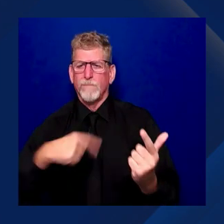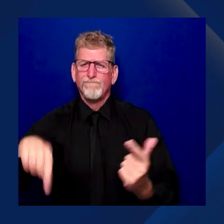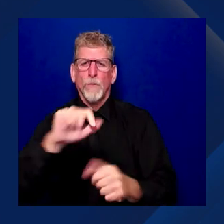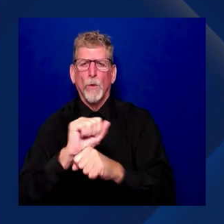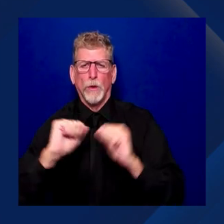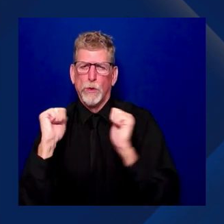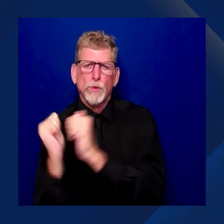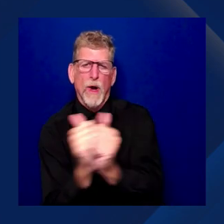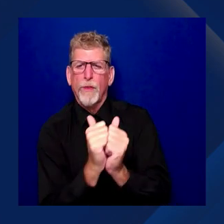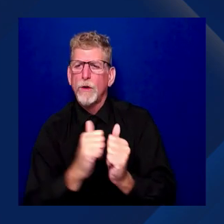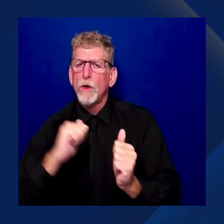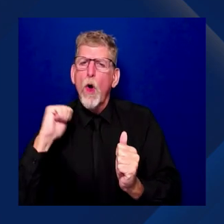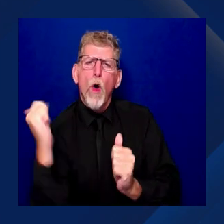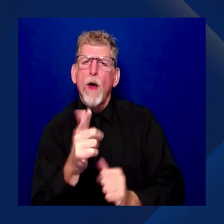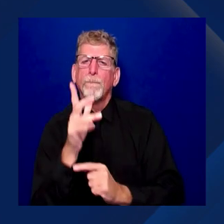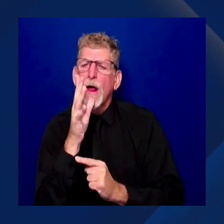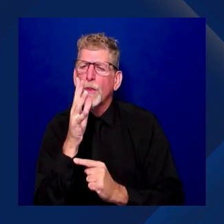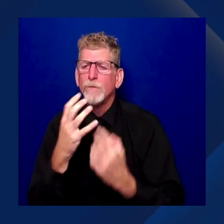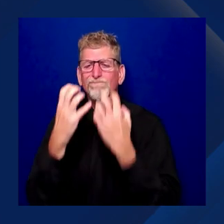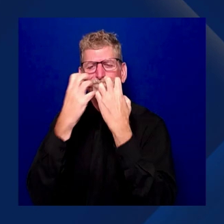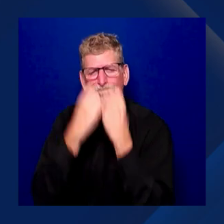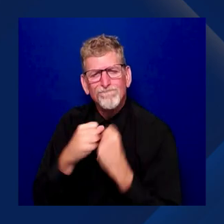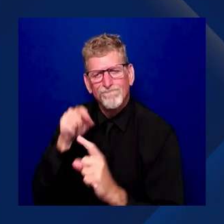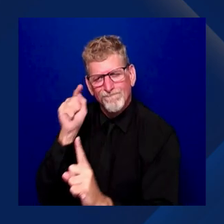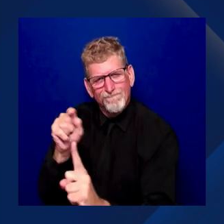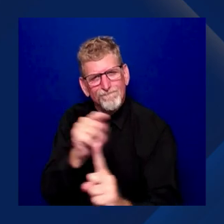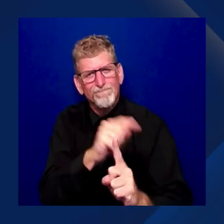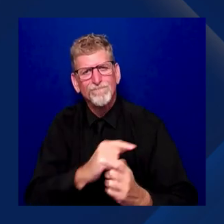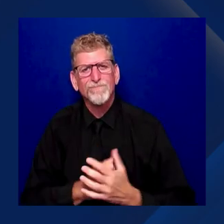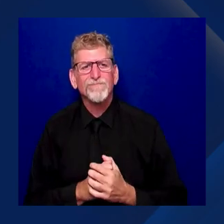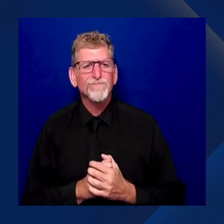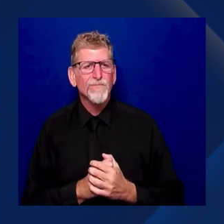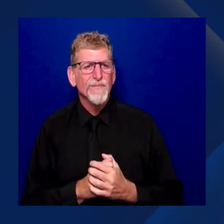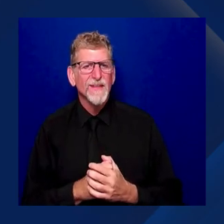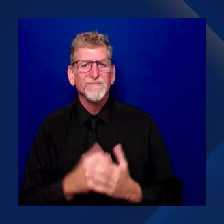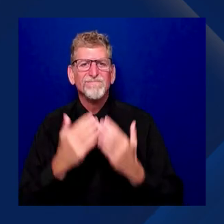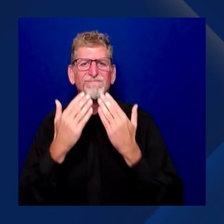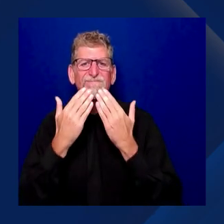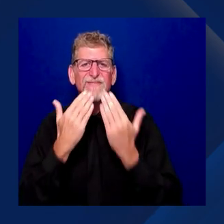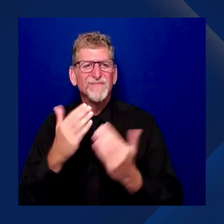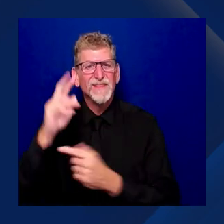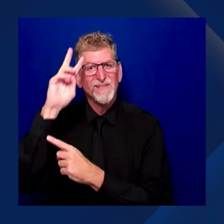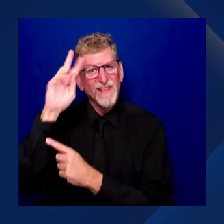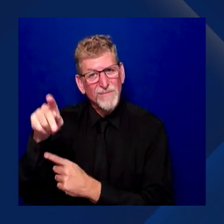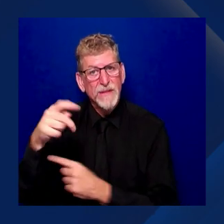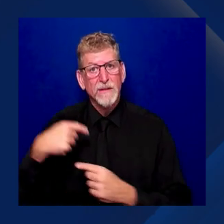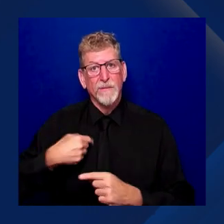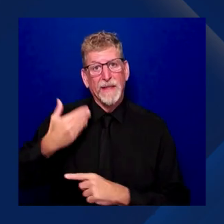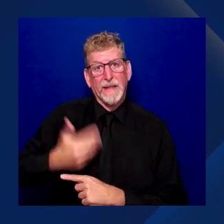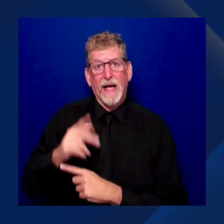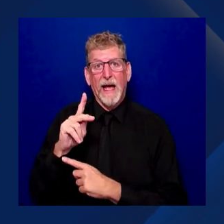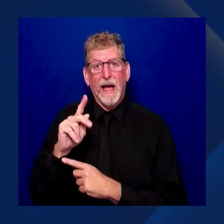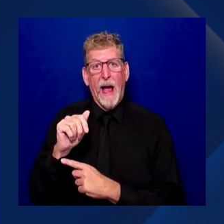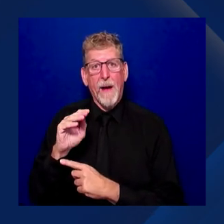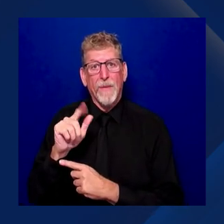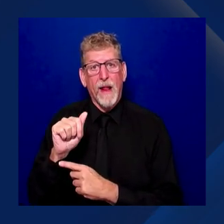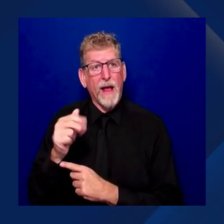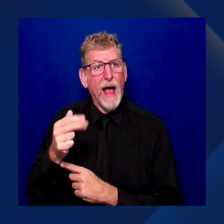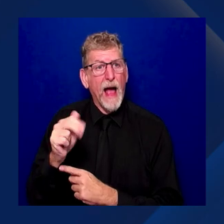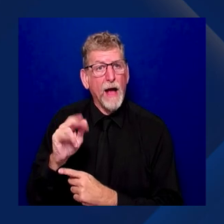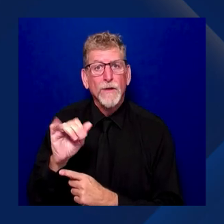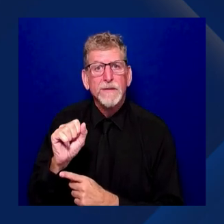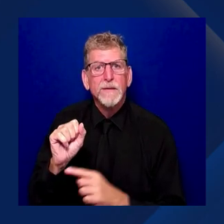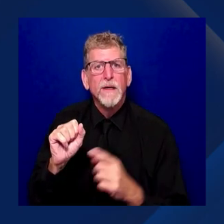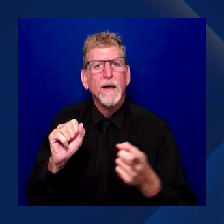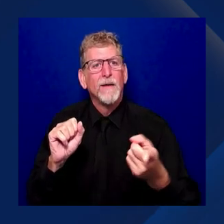Thank you, Vice President Kamala Harris, for inviting me to join this vital conversation on America's maternal health crisis and